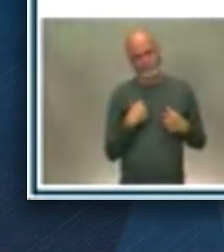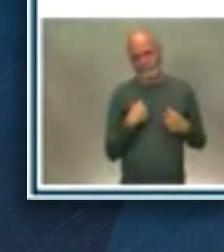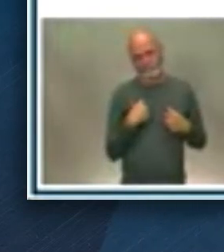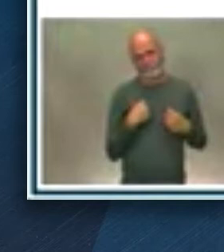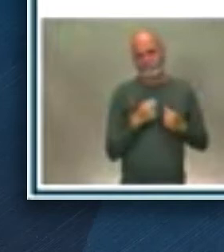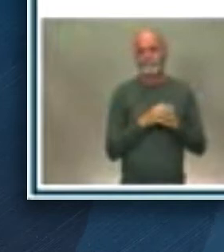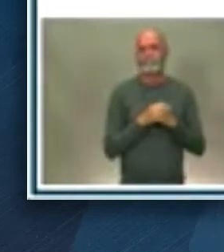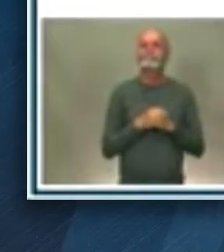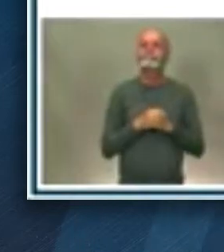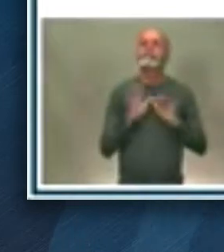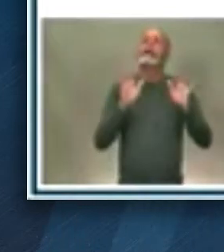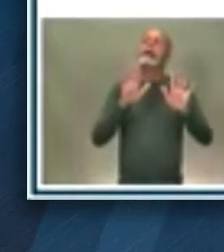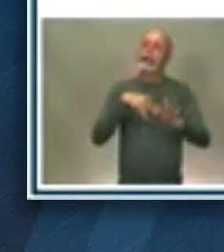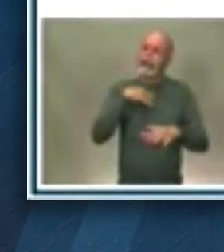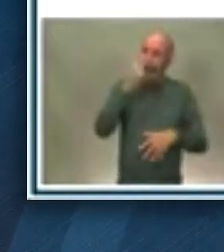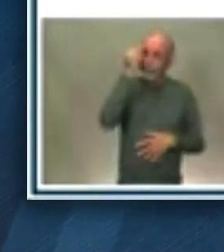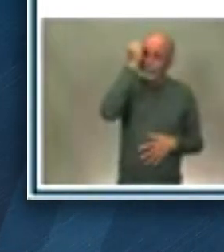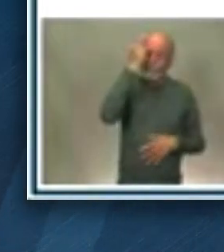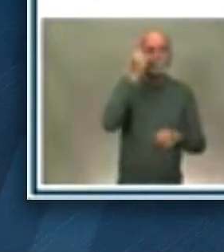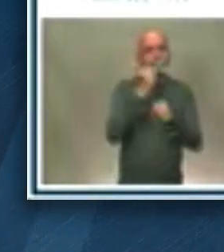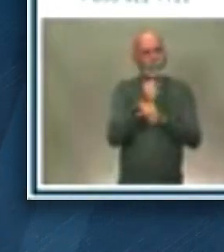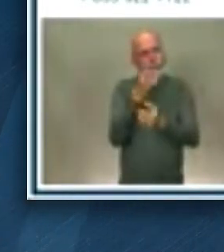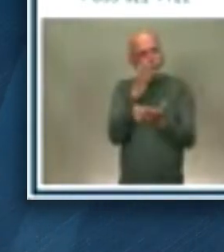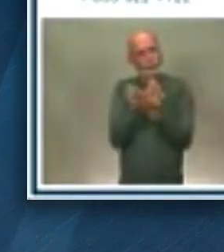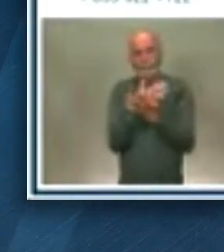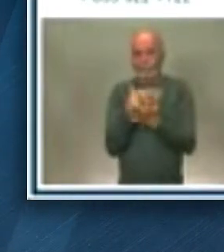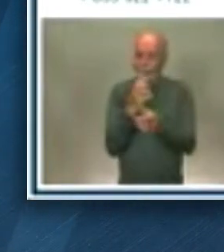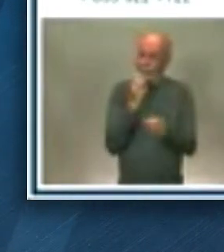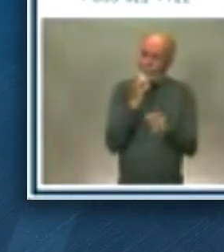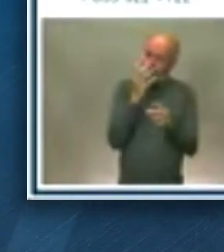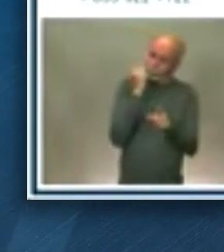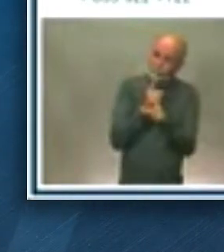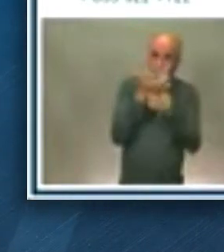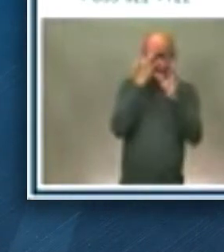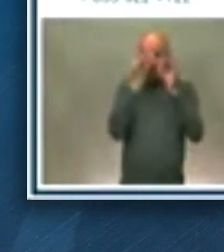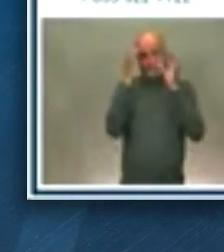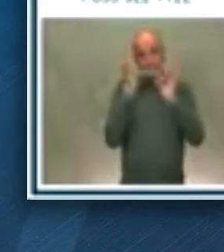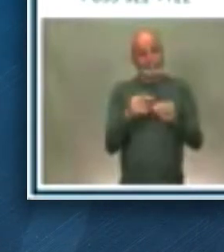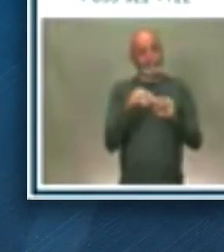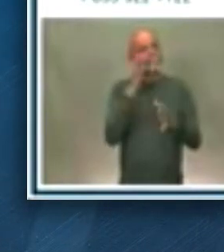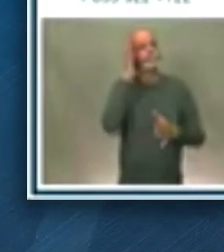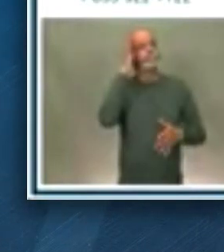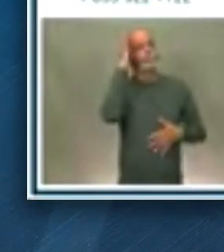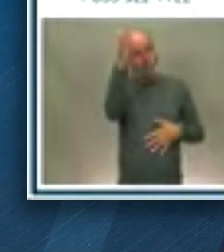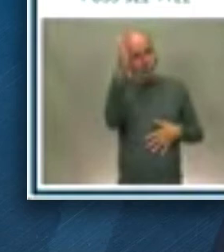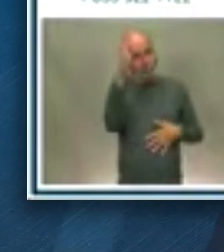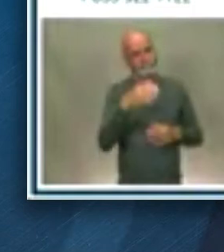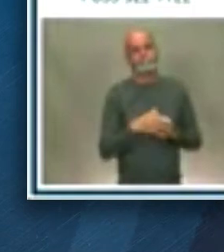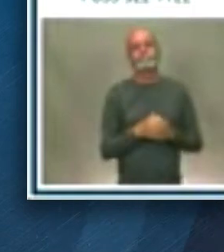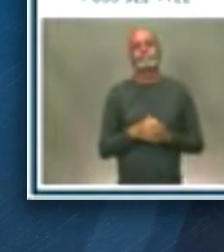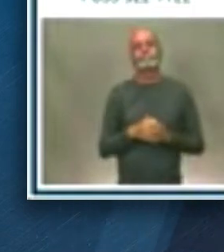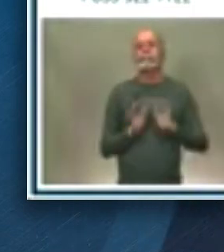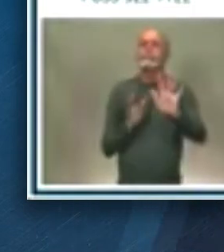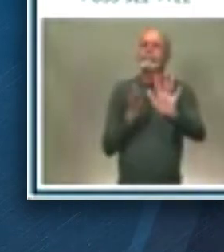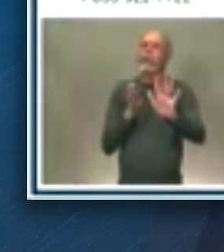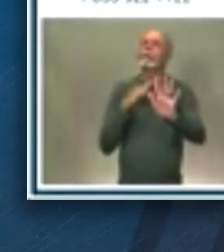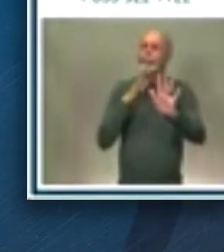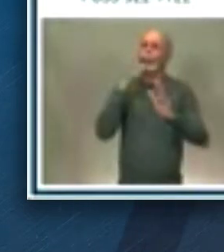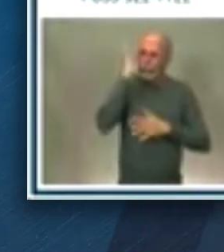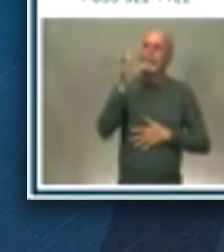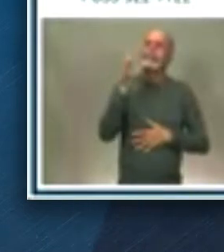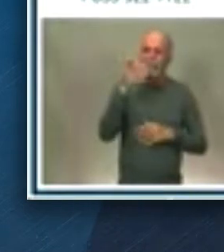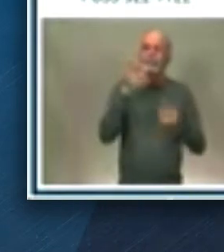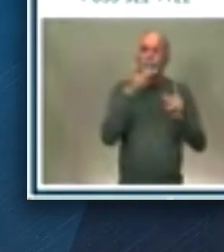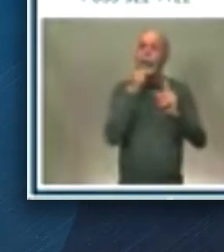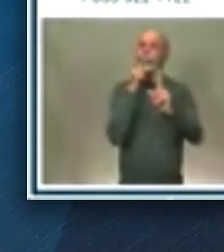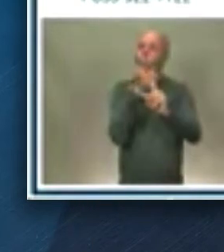we have to make sure that we're making decisions for the long term. So we'll get there. We'll have discussions with anyone who